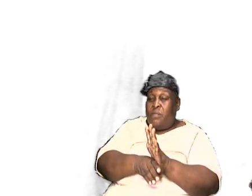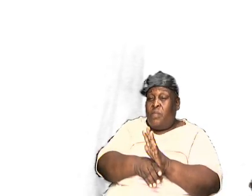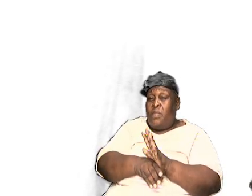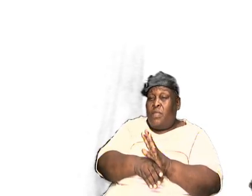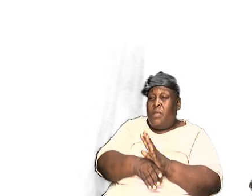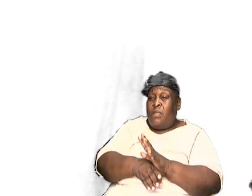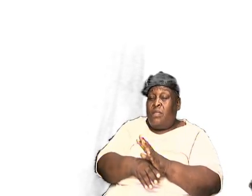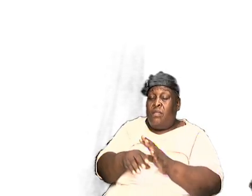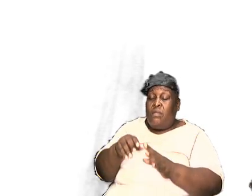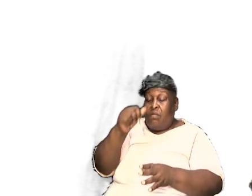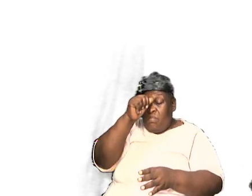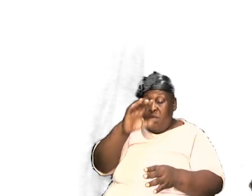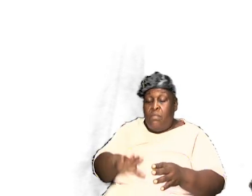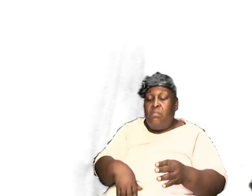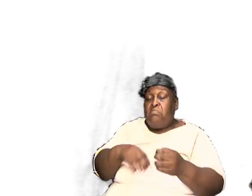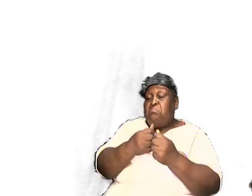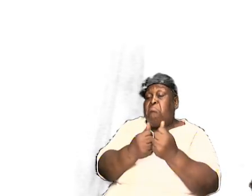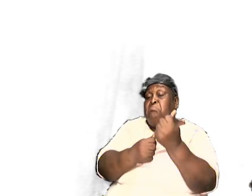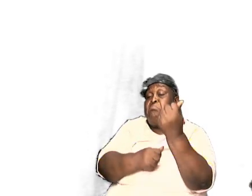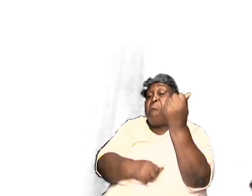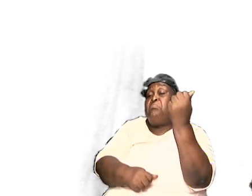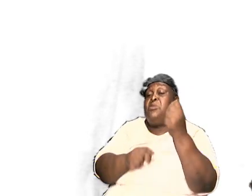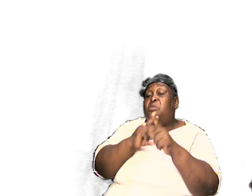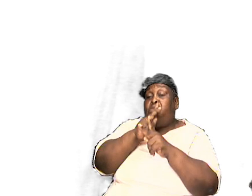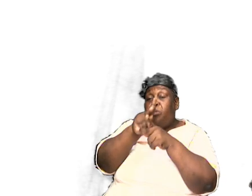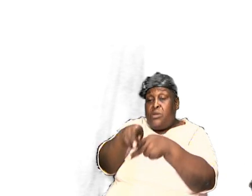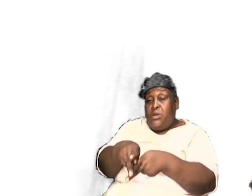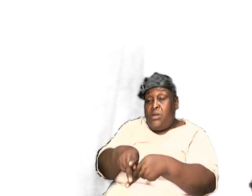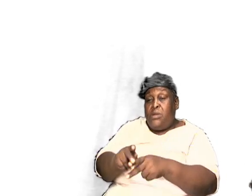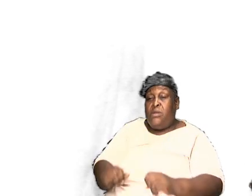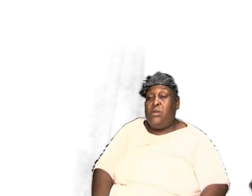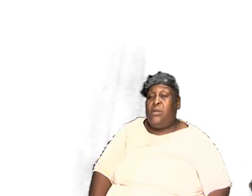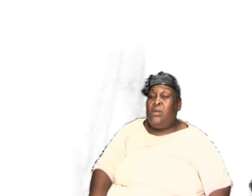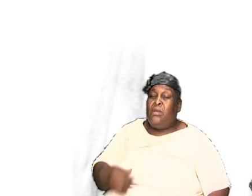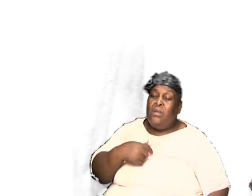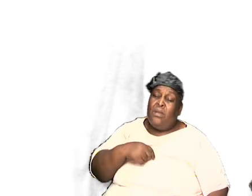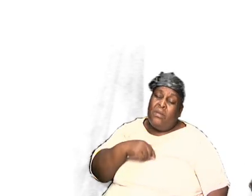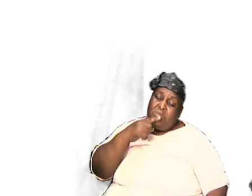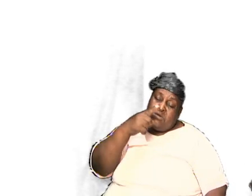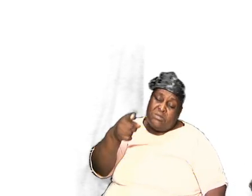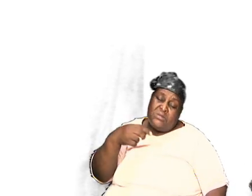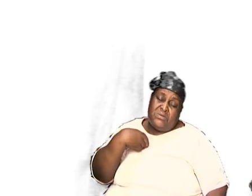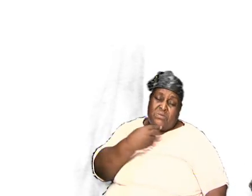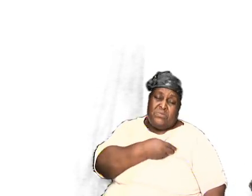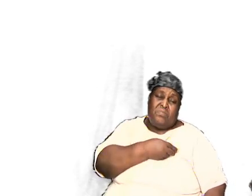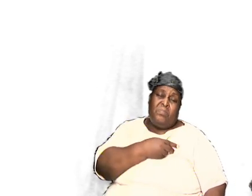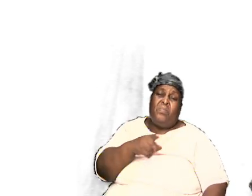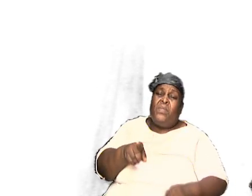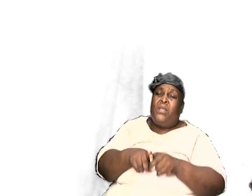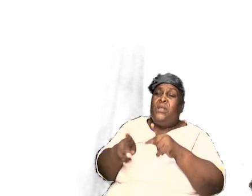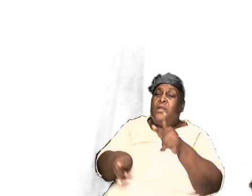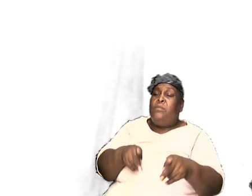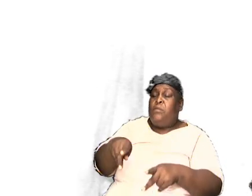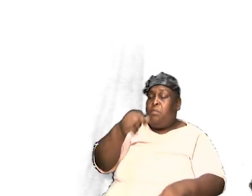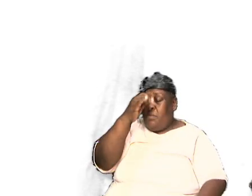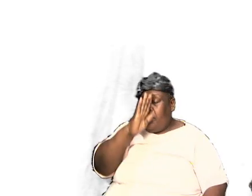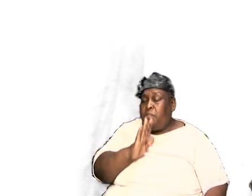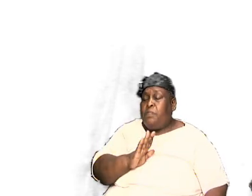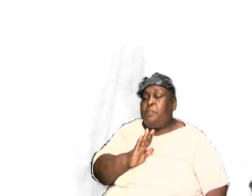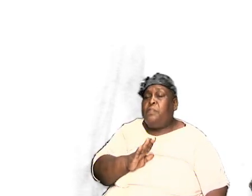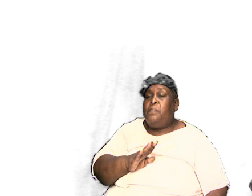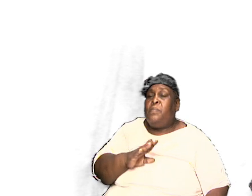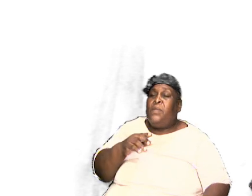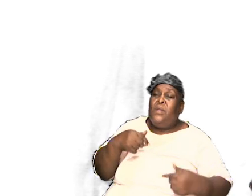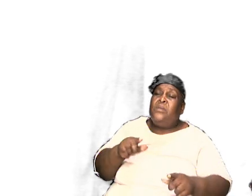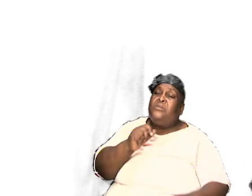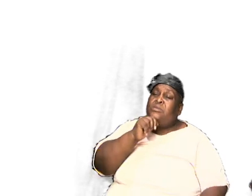man was backsliding, but he was pretending. And I am saying to us, as people of God,